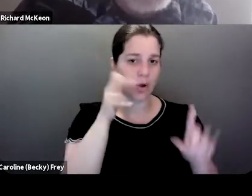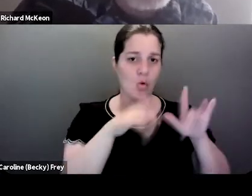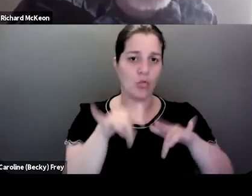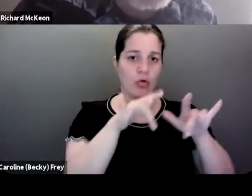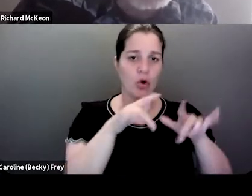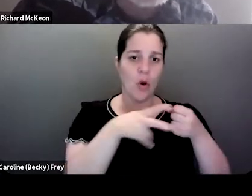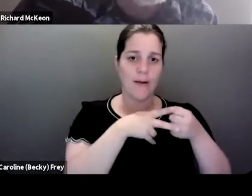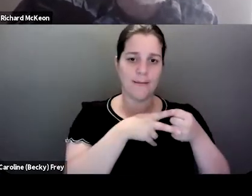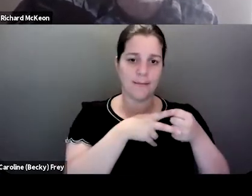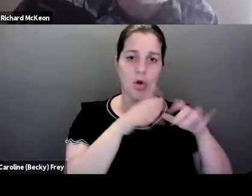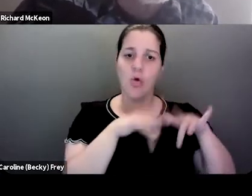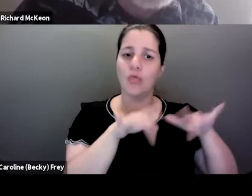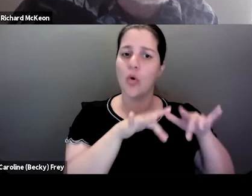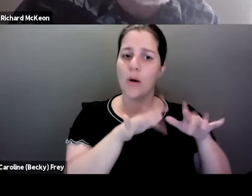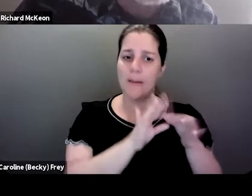that message